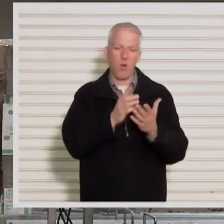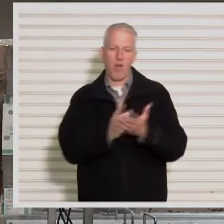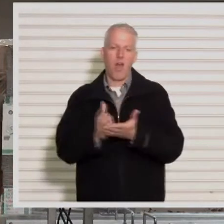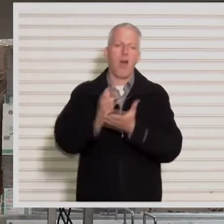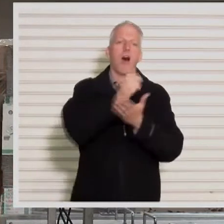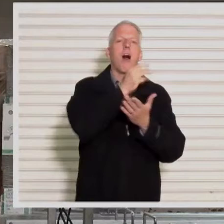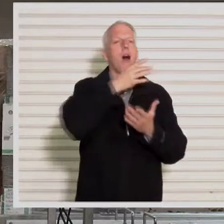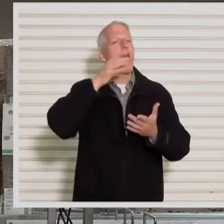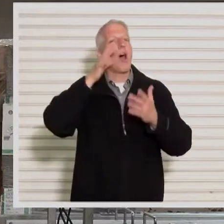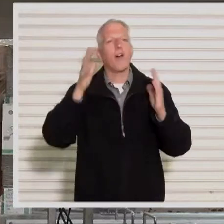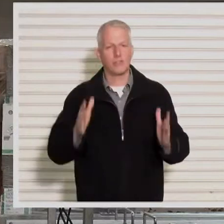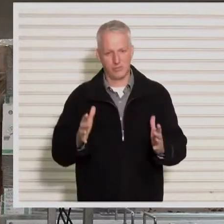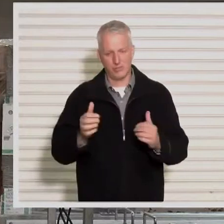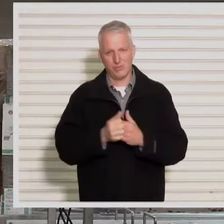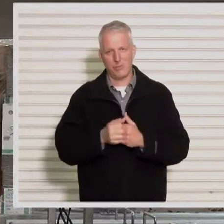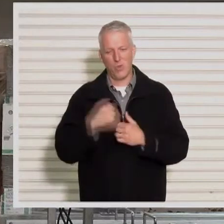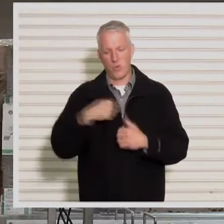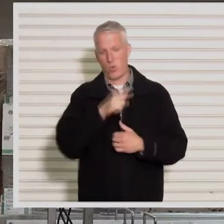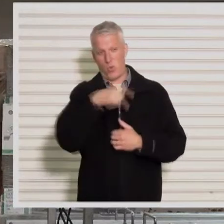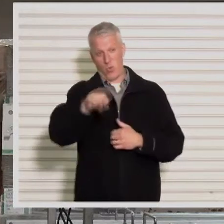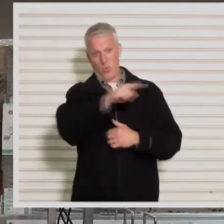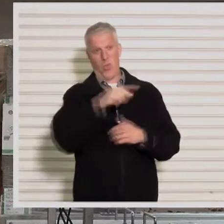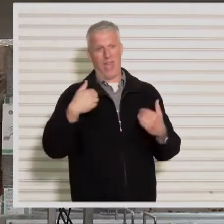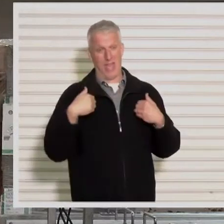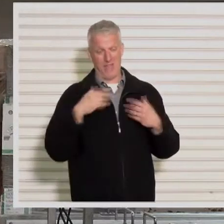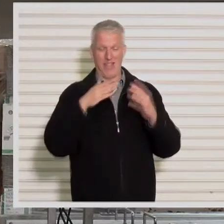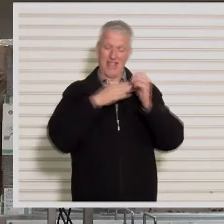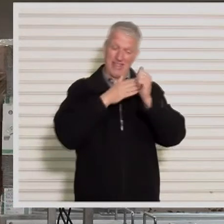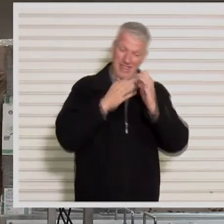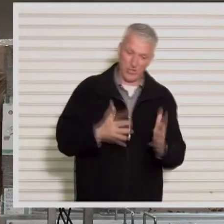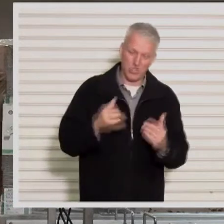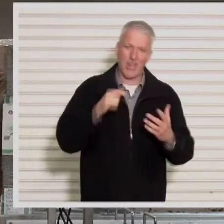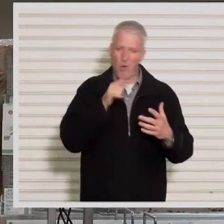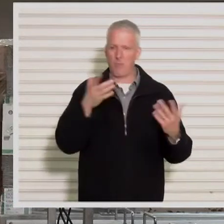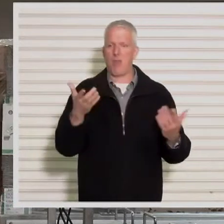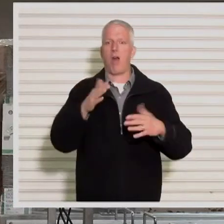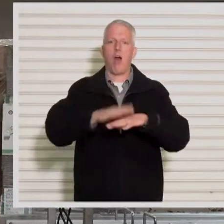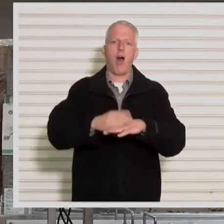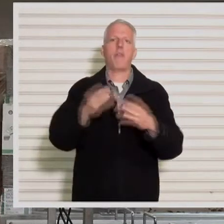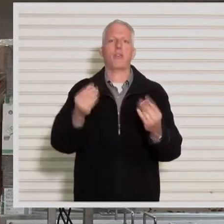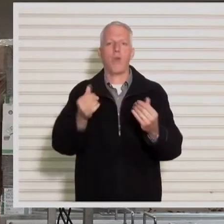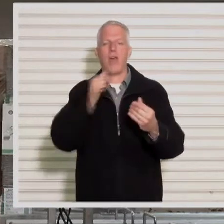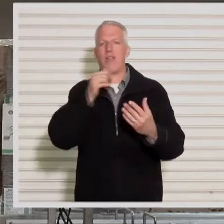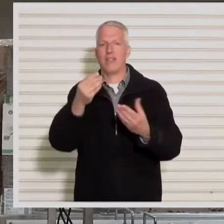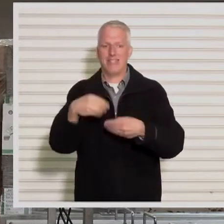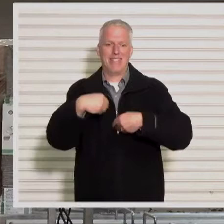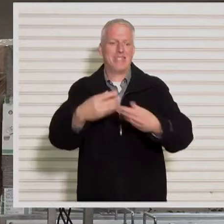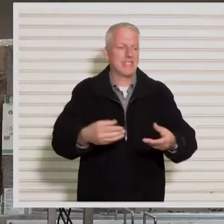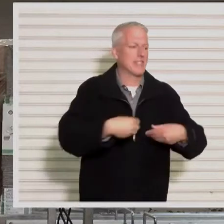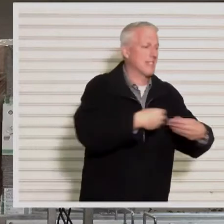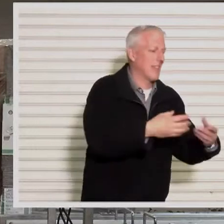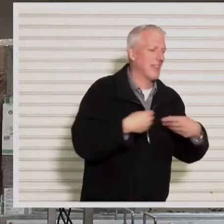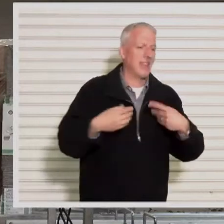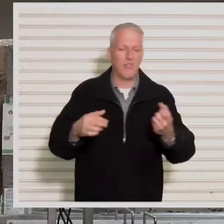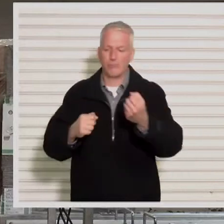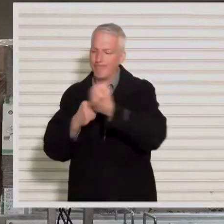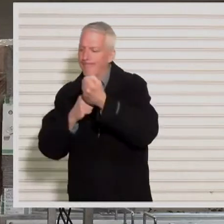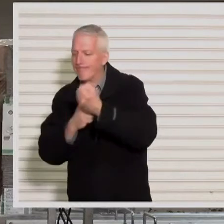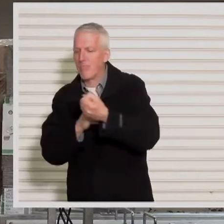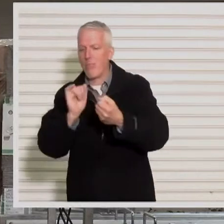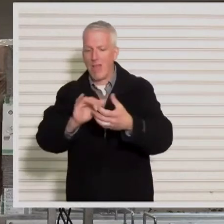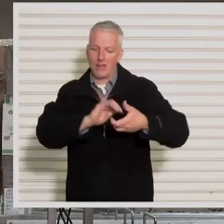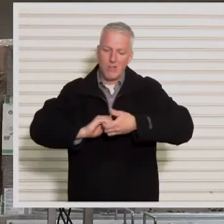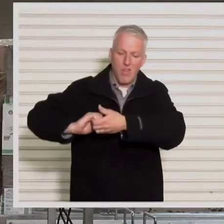have leaders here that have been on the ground delivering on that program, helping